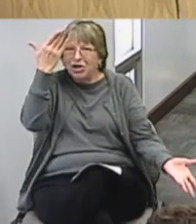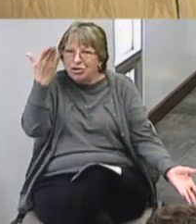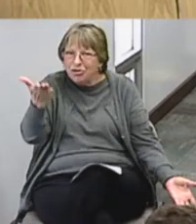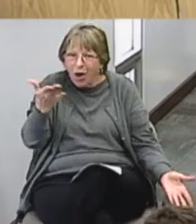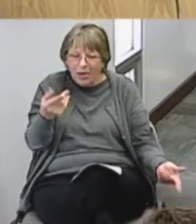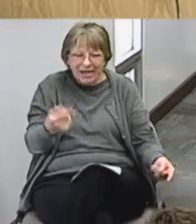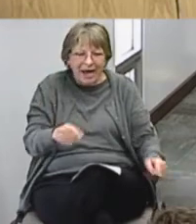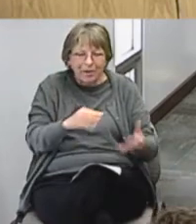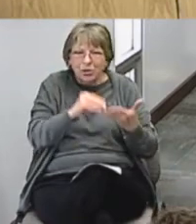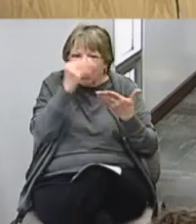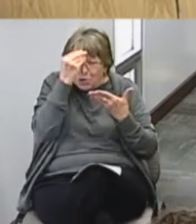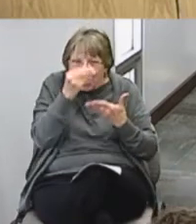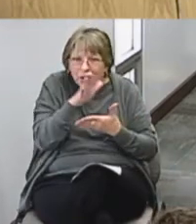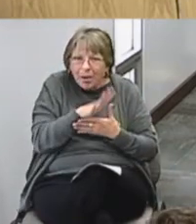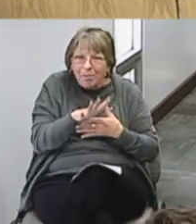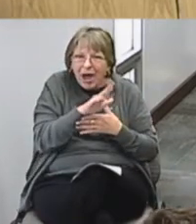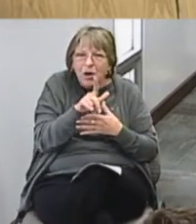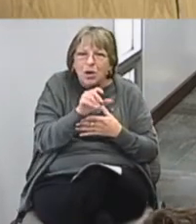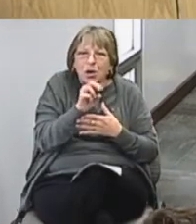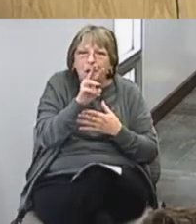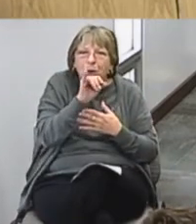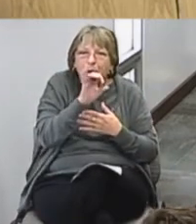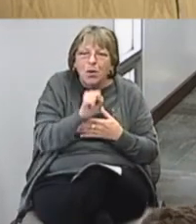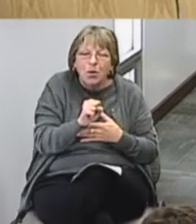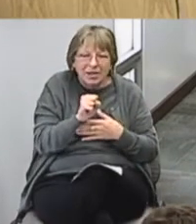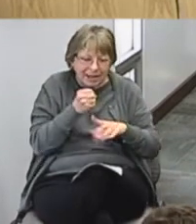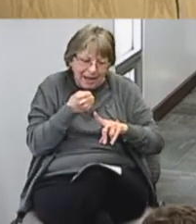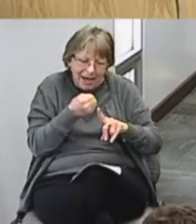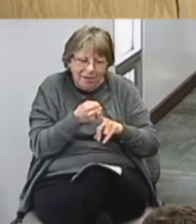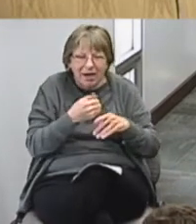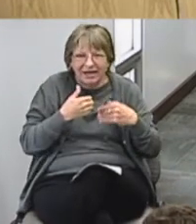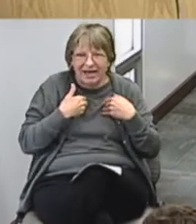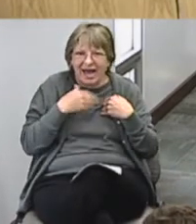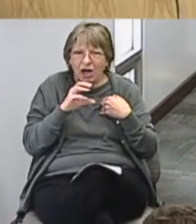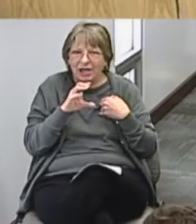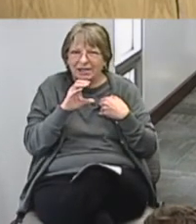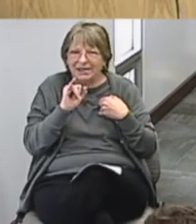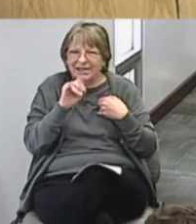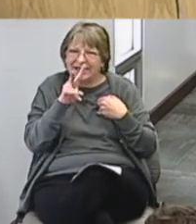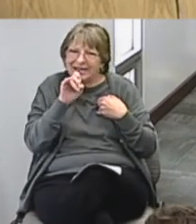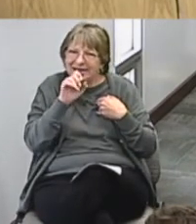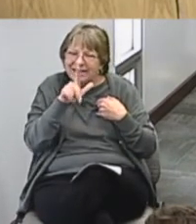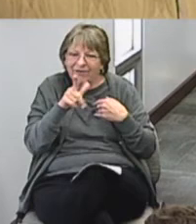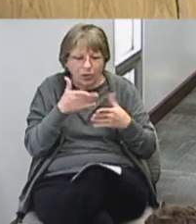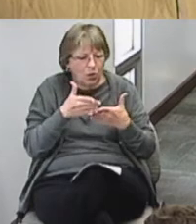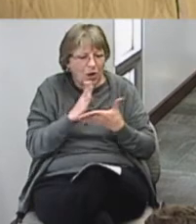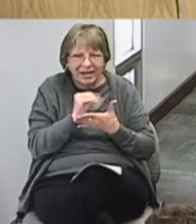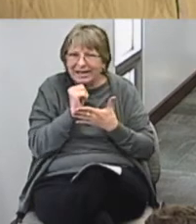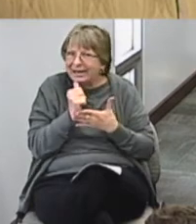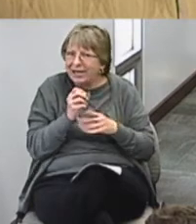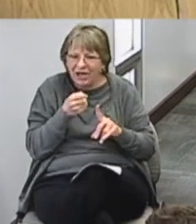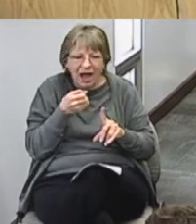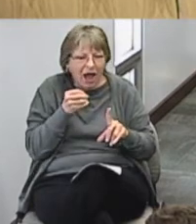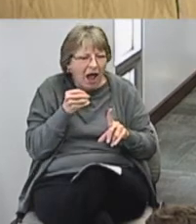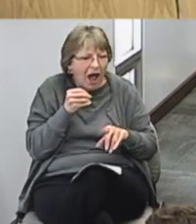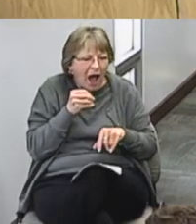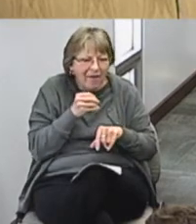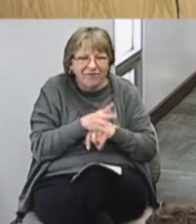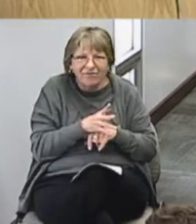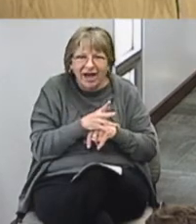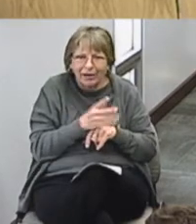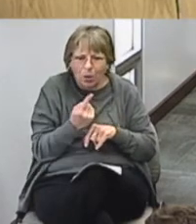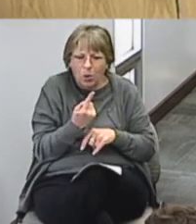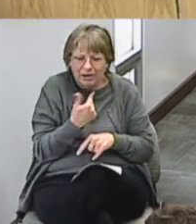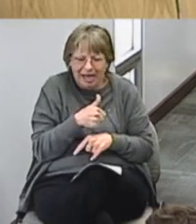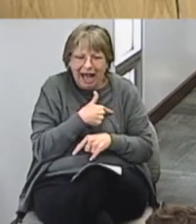about Chester Lewis, the impact he had on the civil rights movement didn't just affect our little part of the world. It affected the country